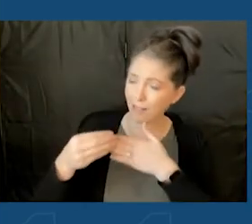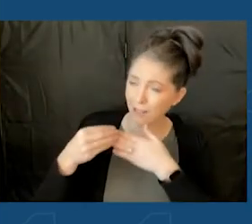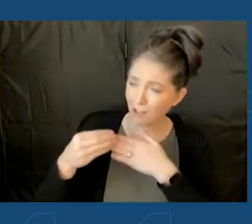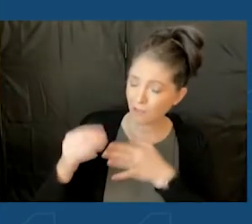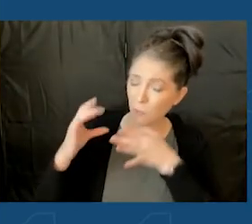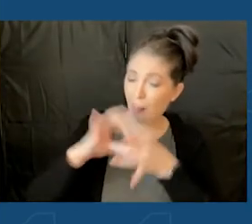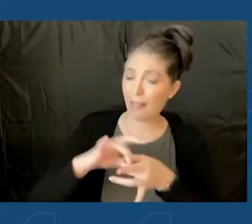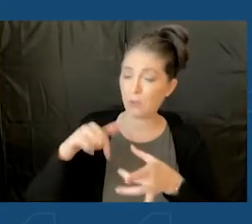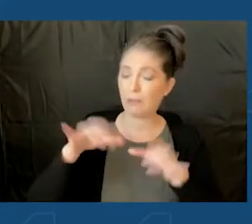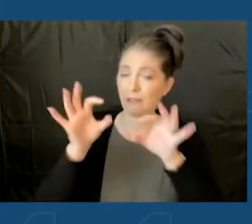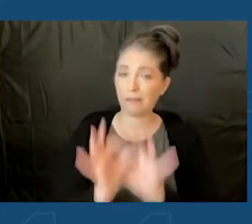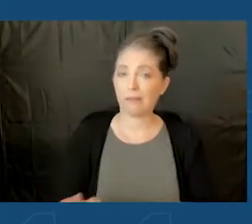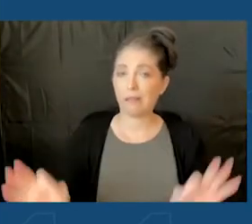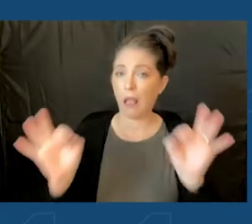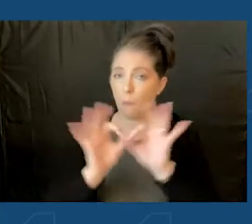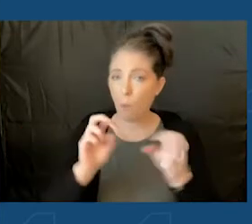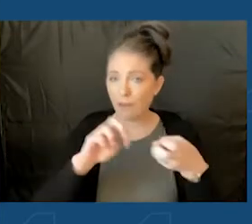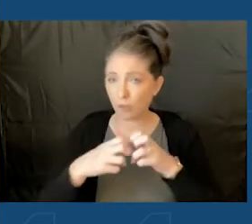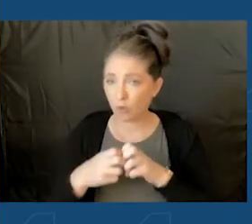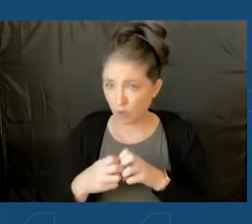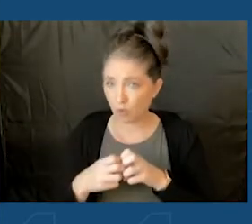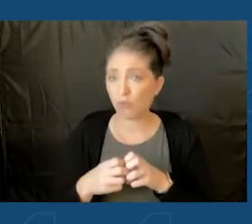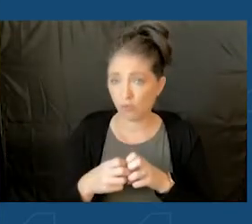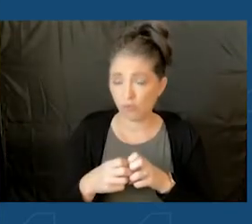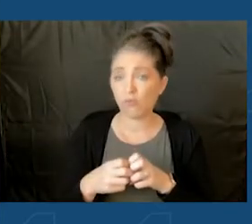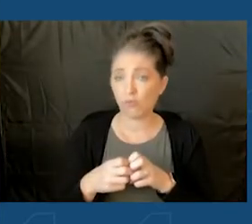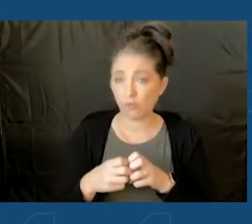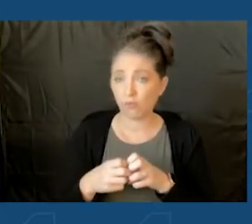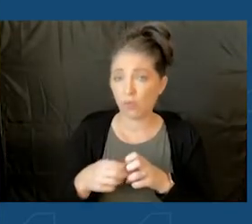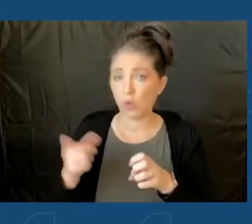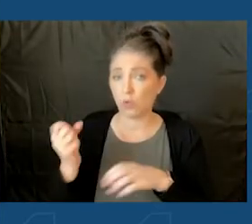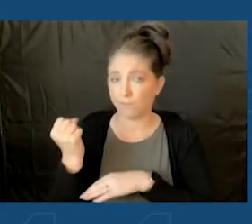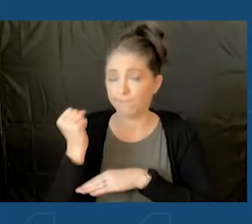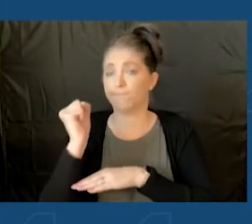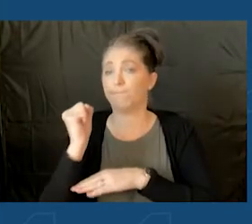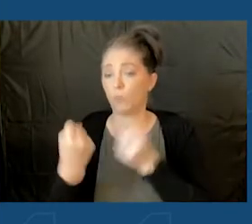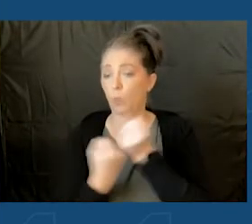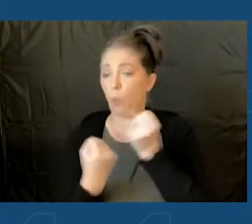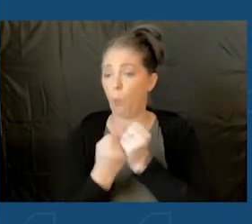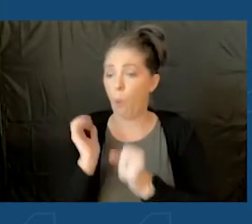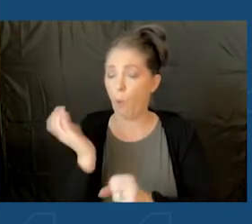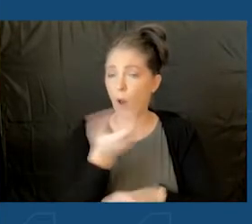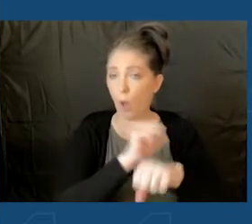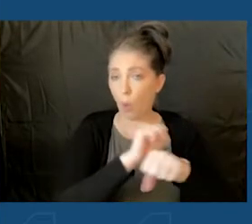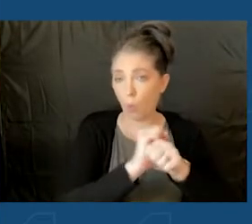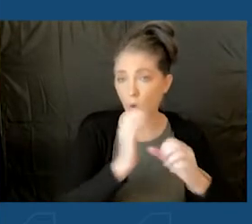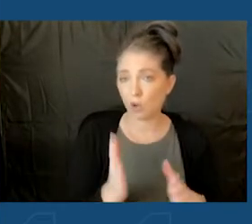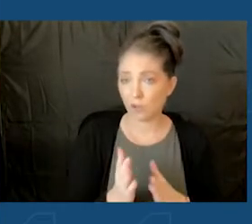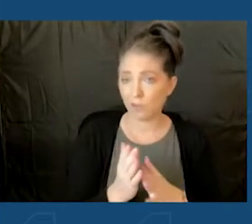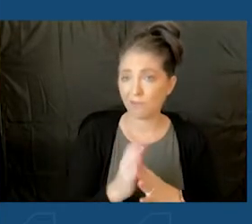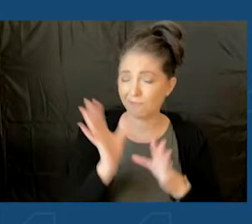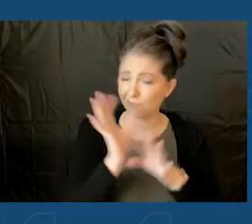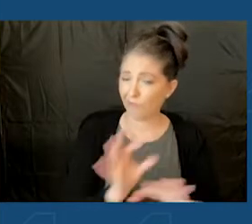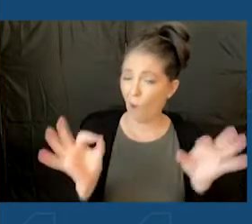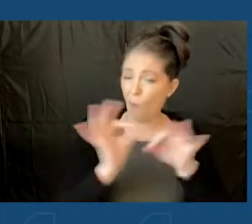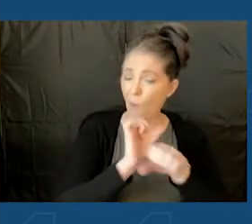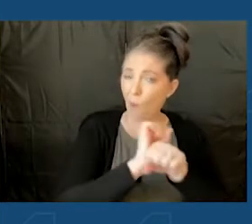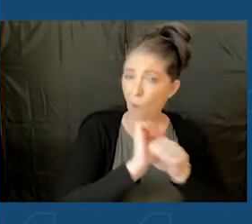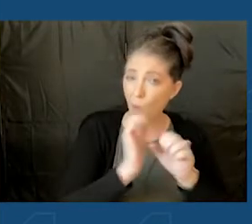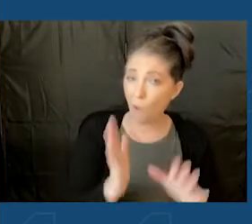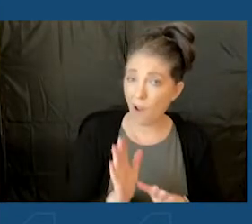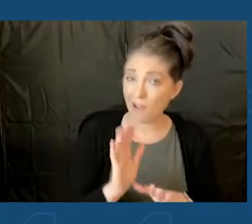important issue, standing with our transit workers, our essential workers, the work that our transit workers do, the